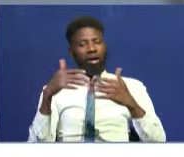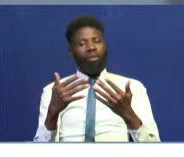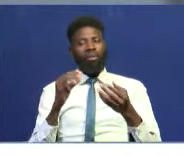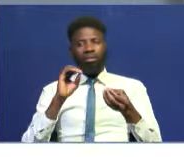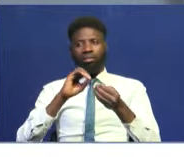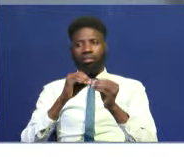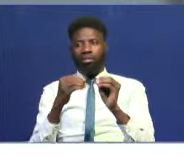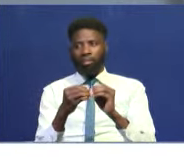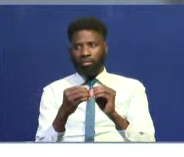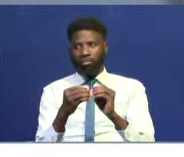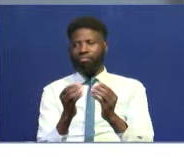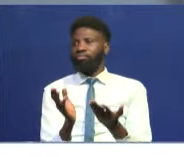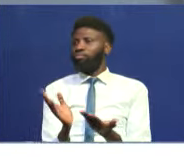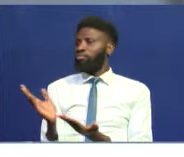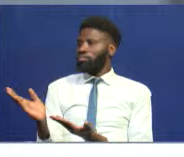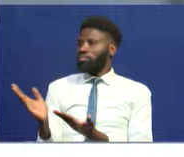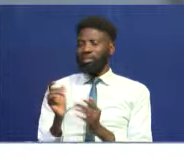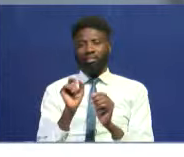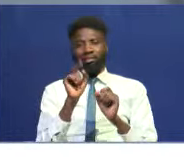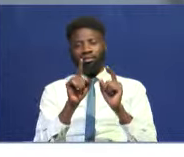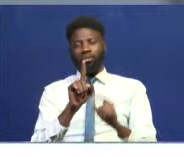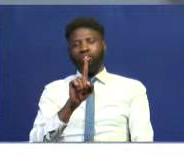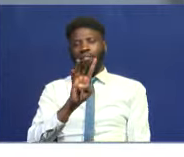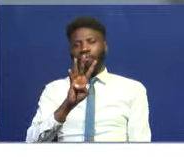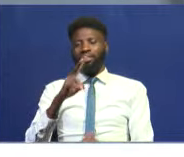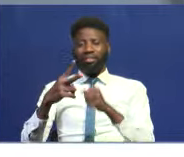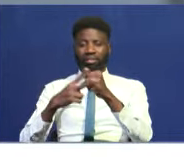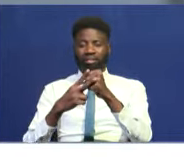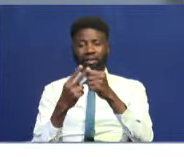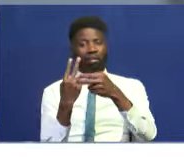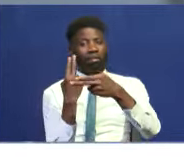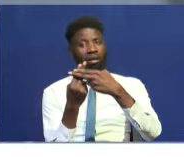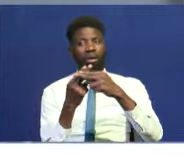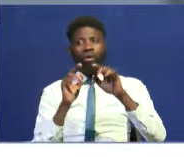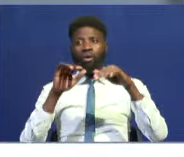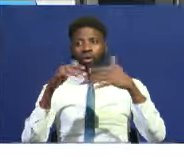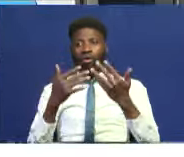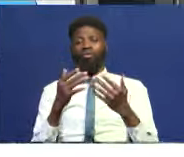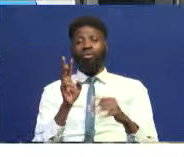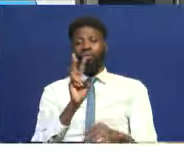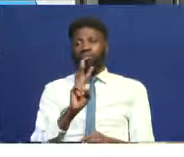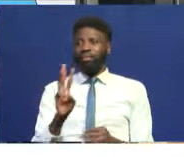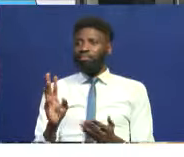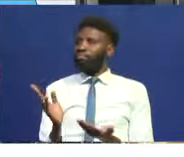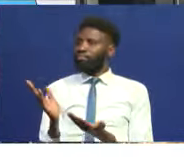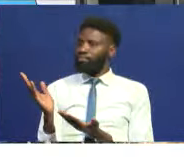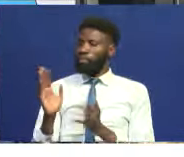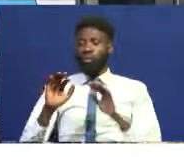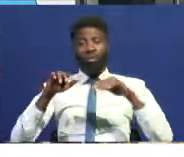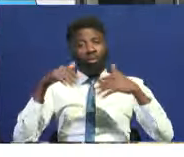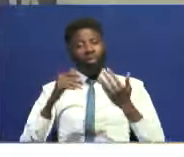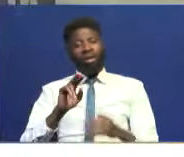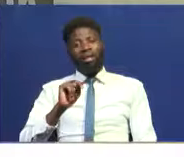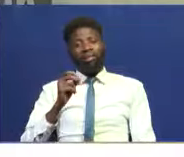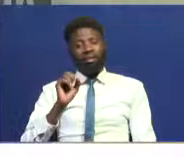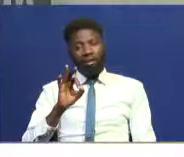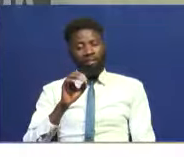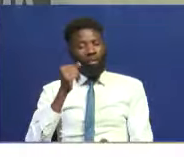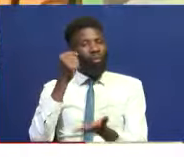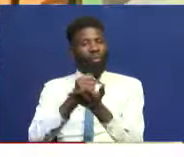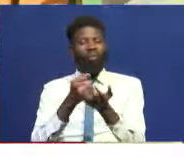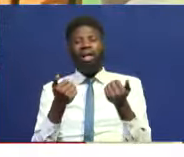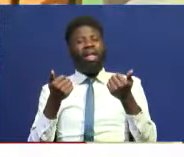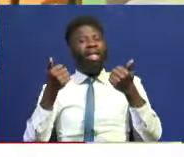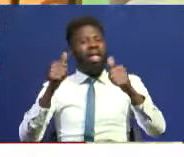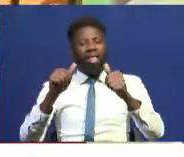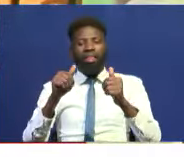code *147# or visiting SHA website or visit NHIF offices and other designated registration